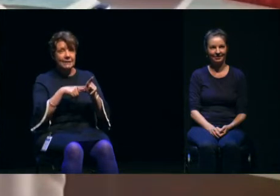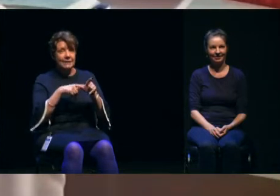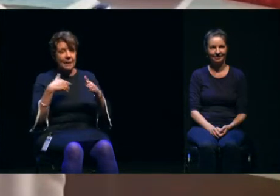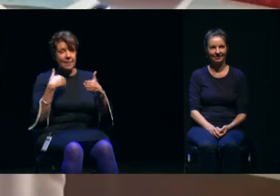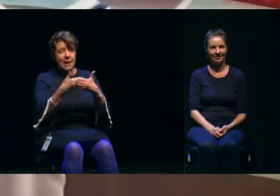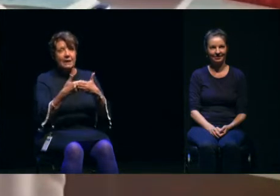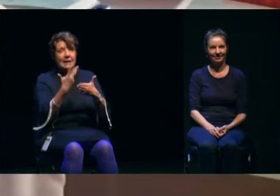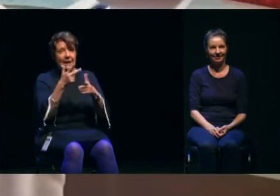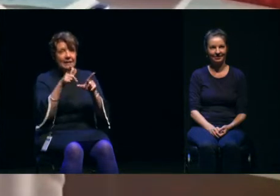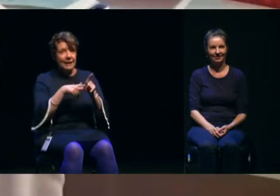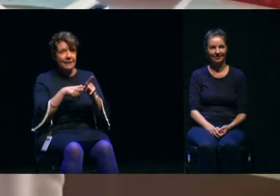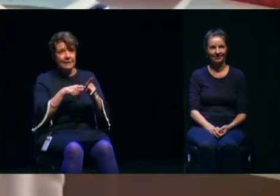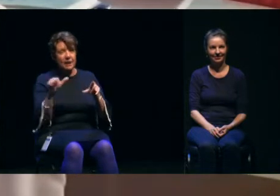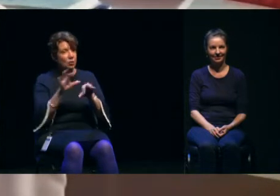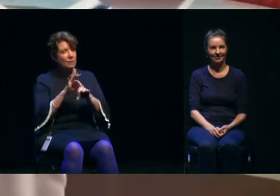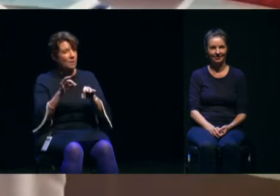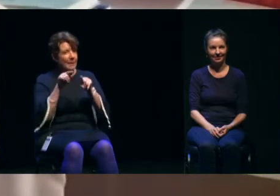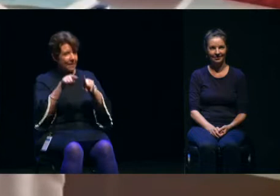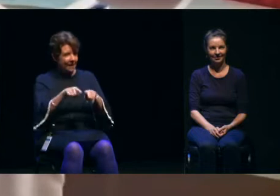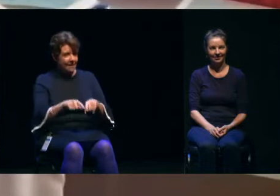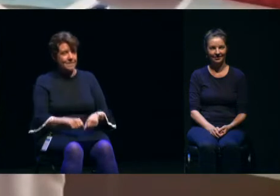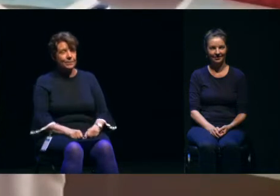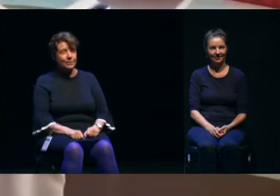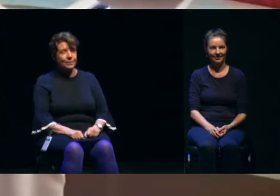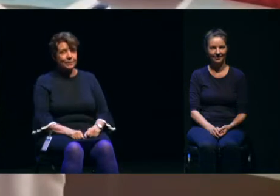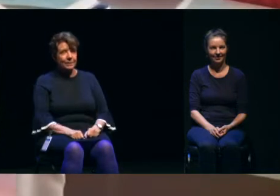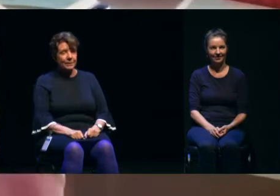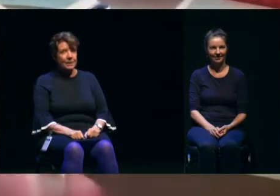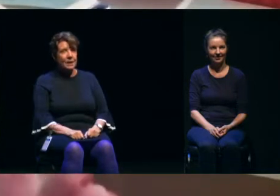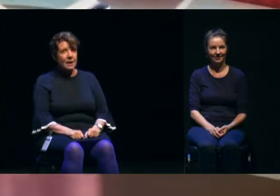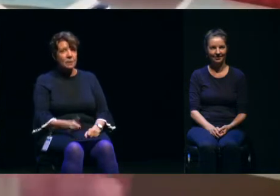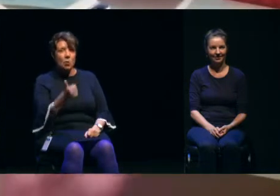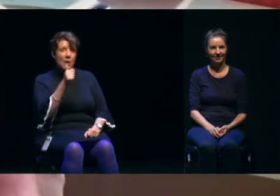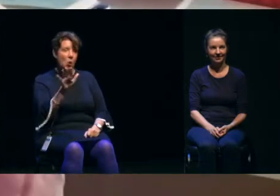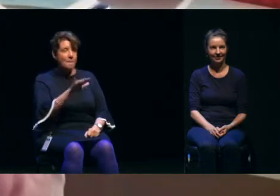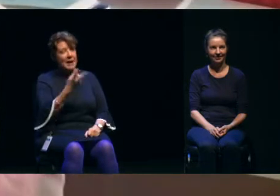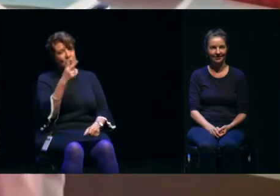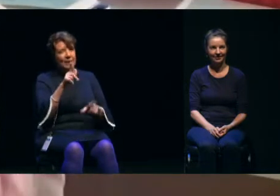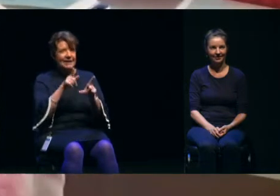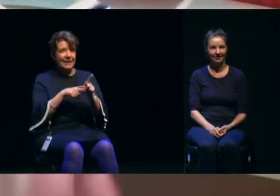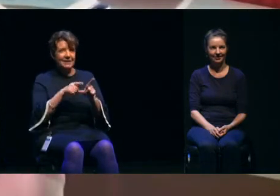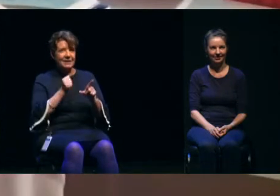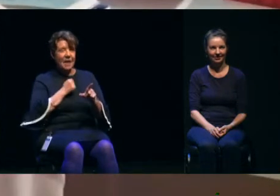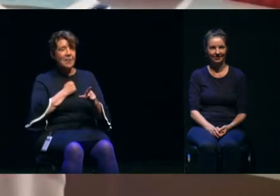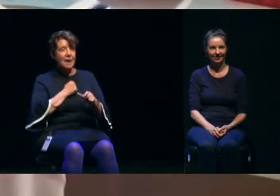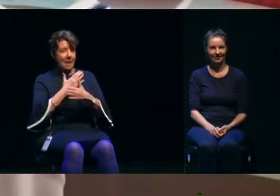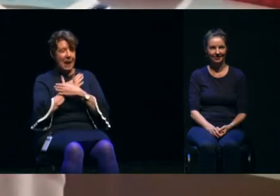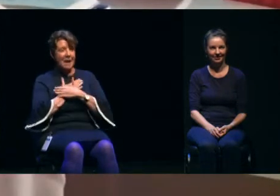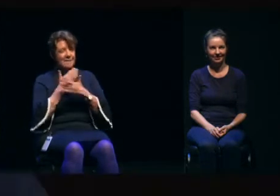8 years, I shouldn't have been there. So I know that it is around 20 years that my love